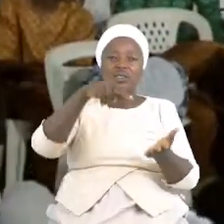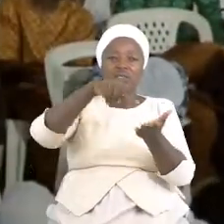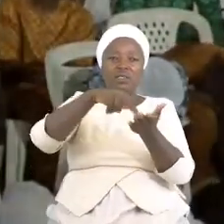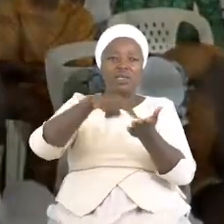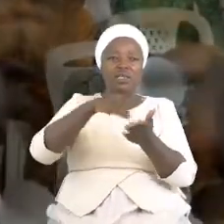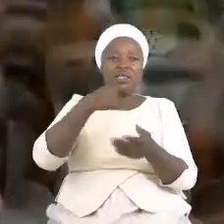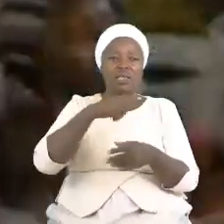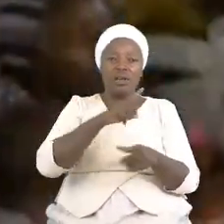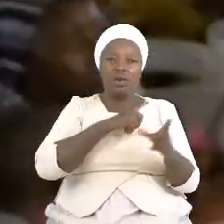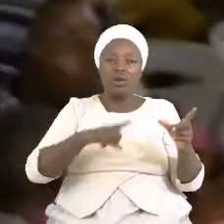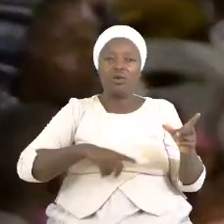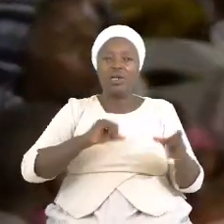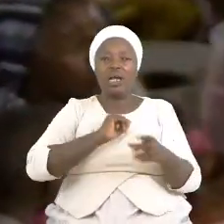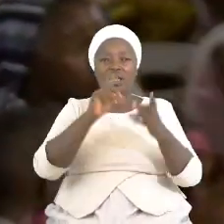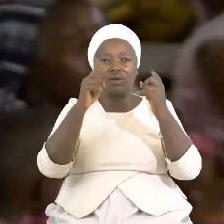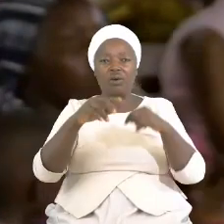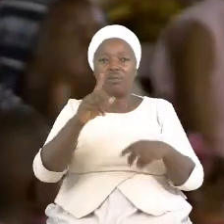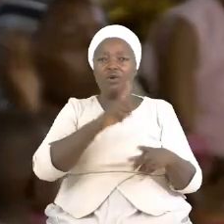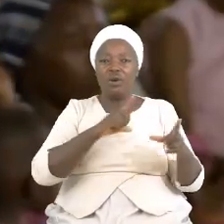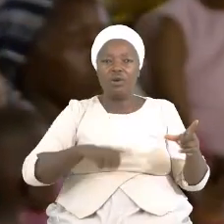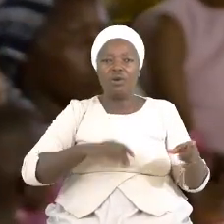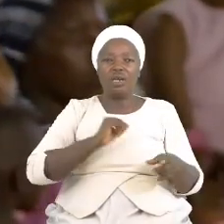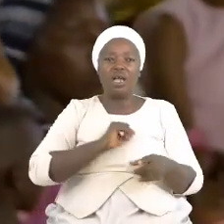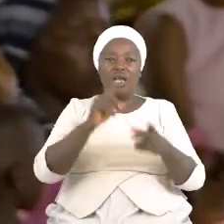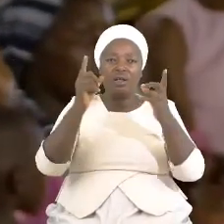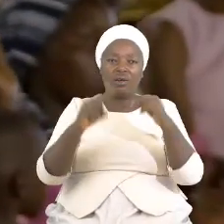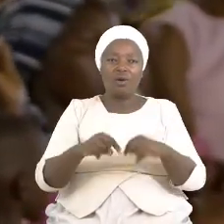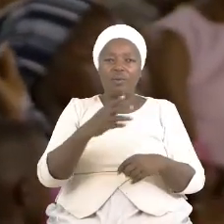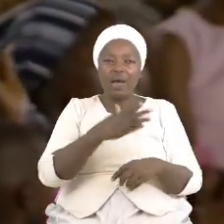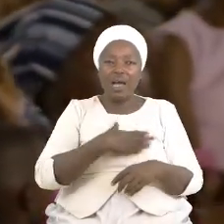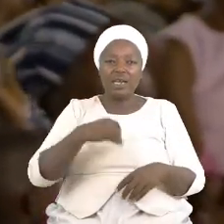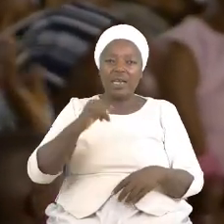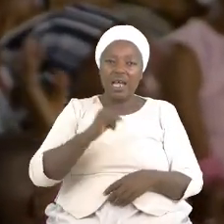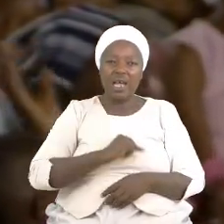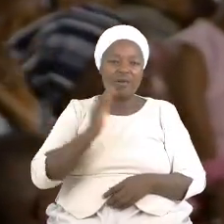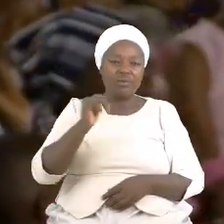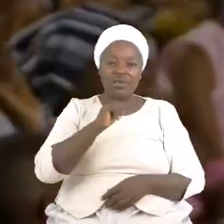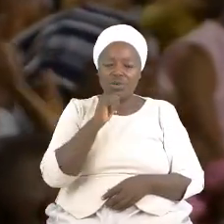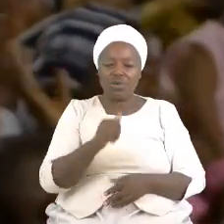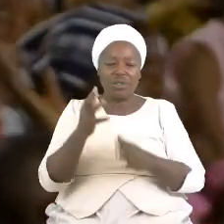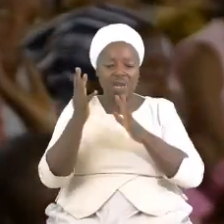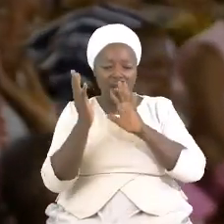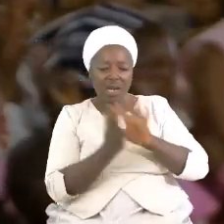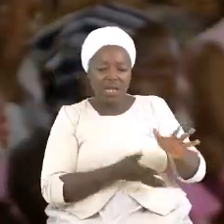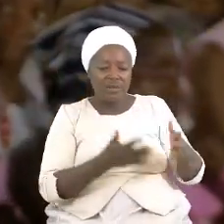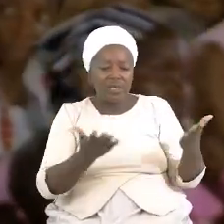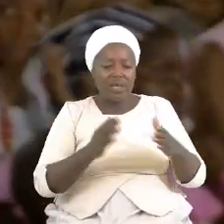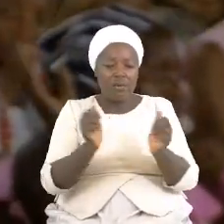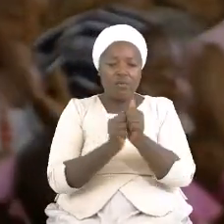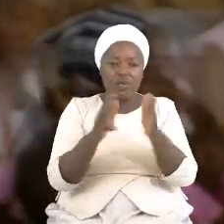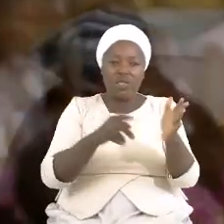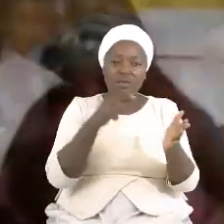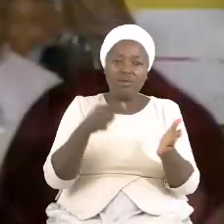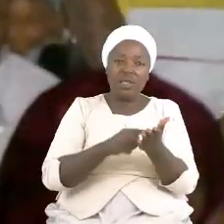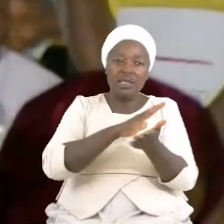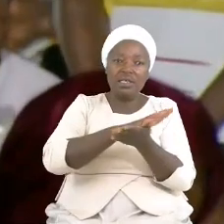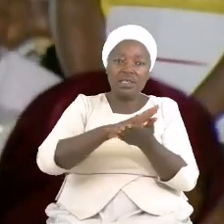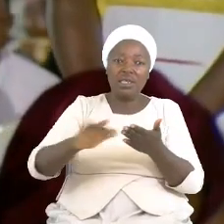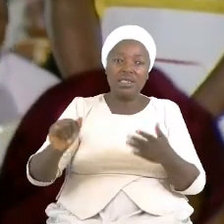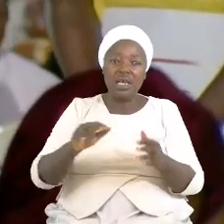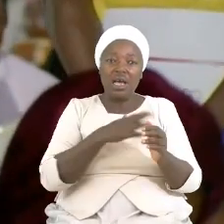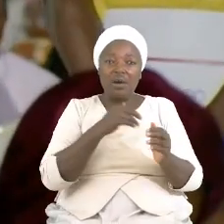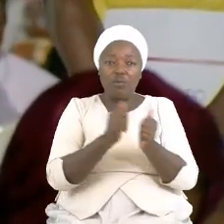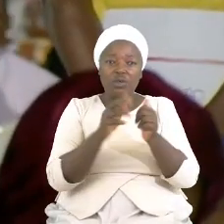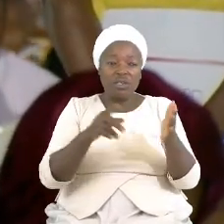come. Lord, I come. And I will not leave without this cleansing and without this